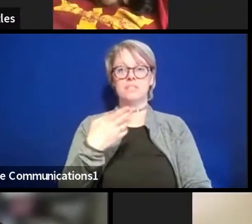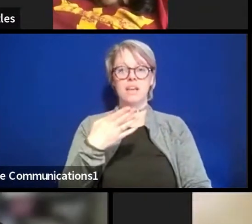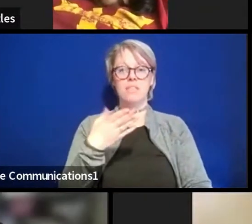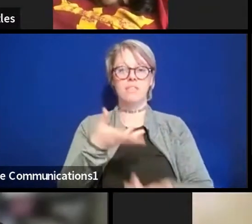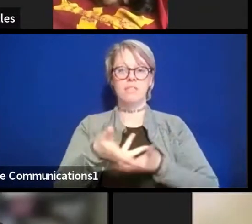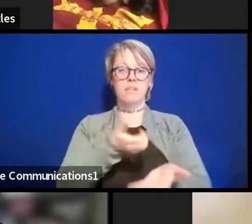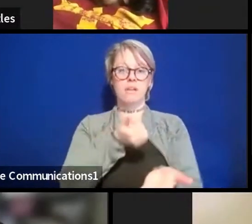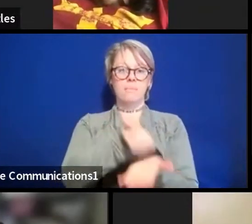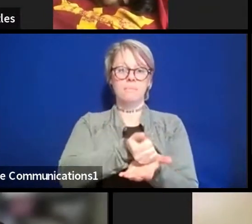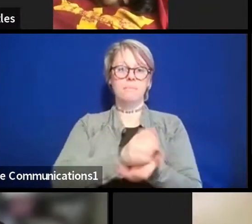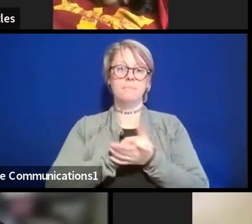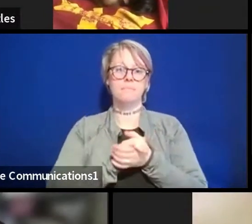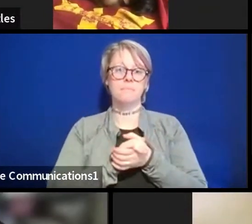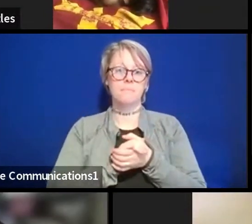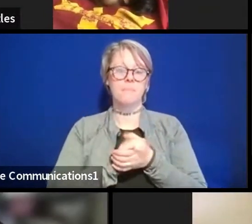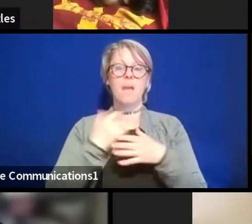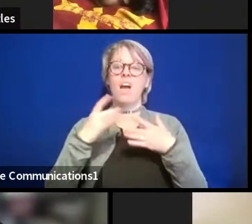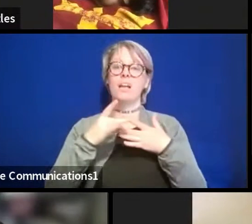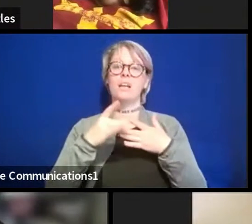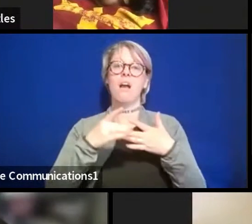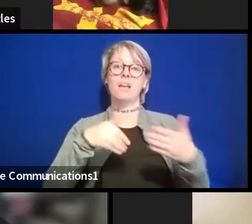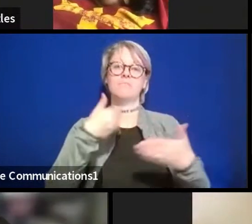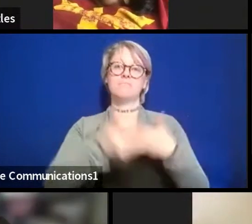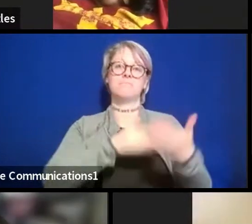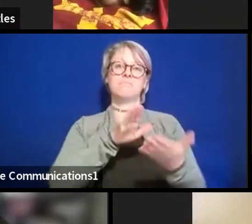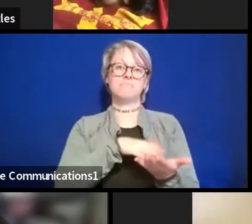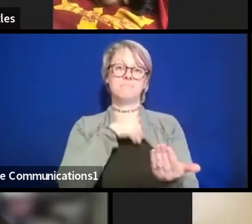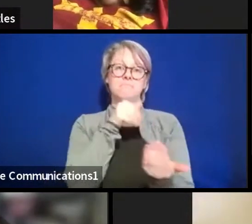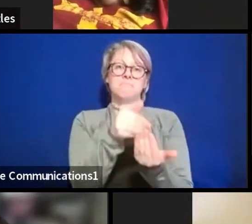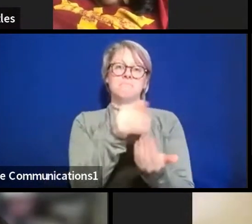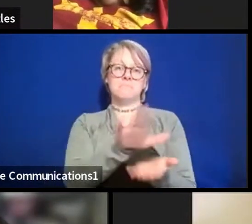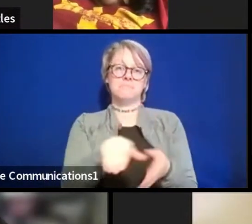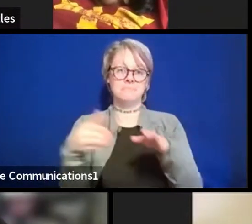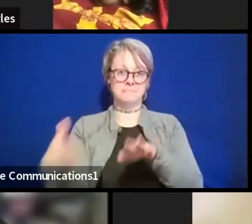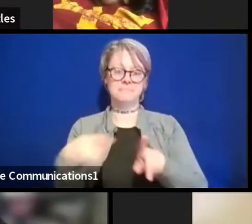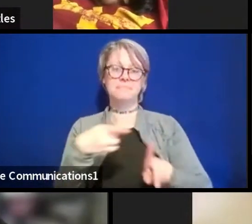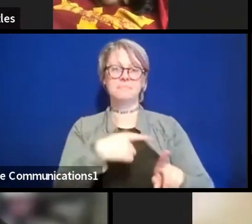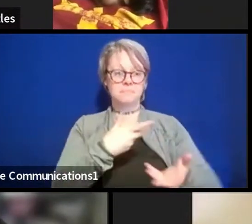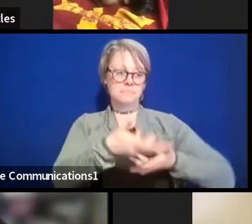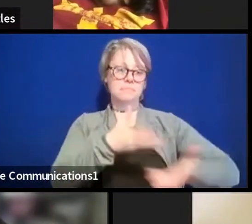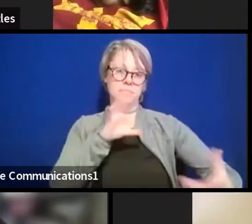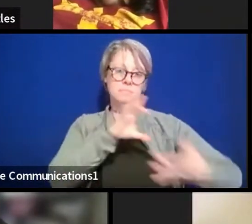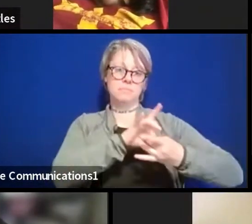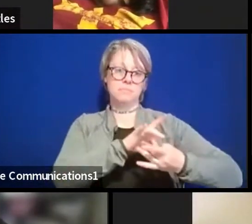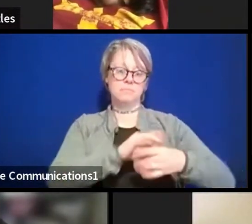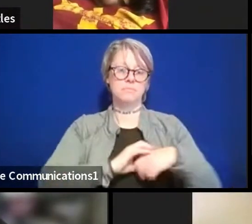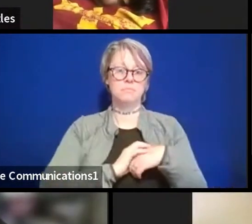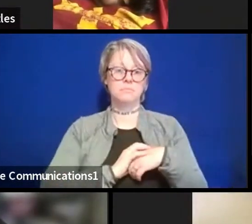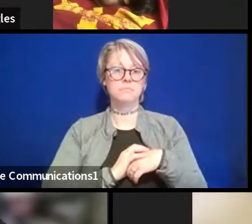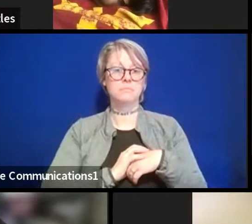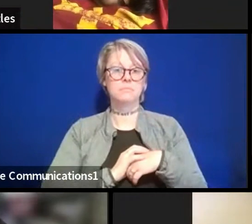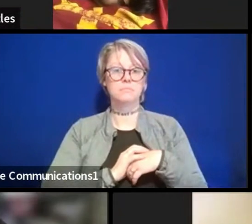guide people through when they're nearing the end of their life. And I particularly work